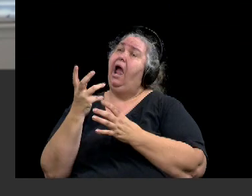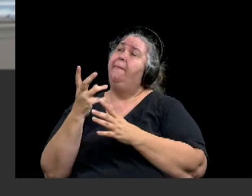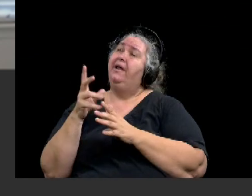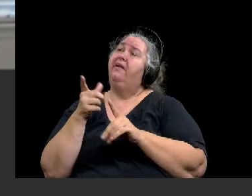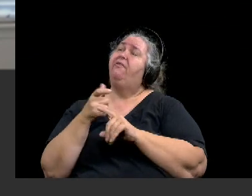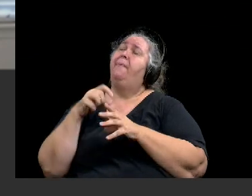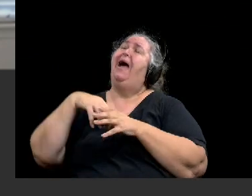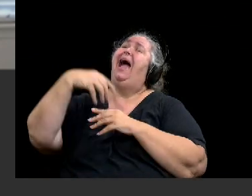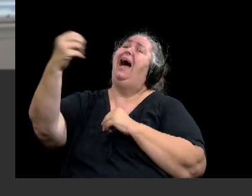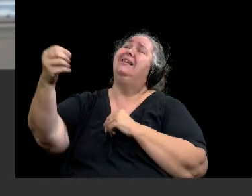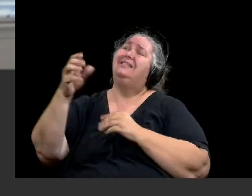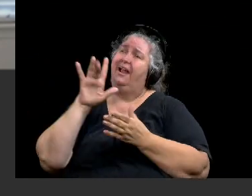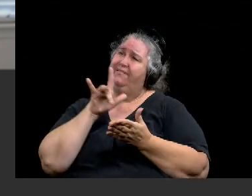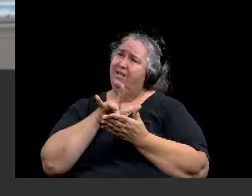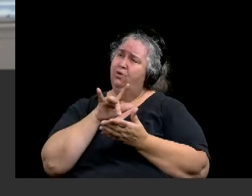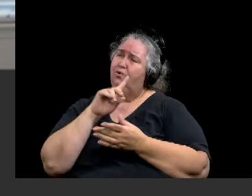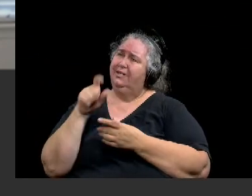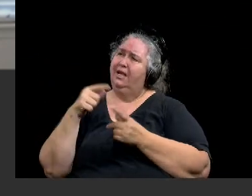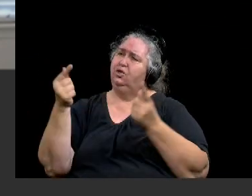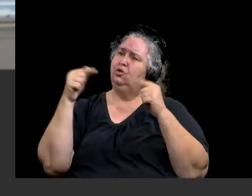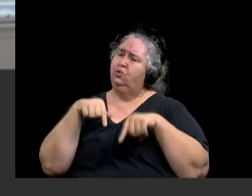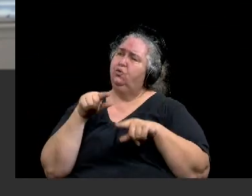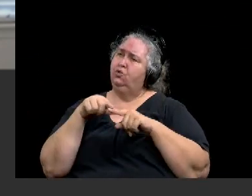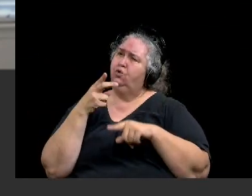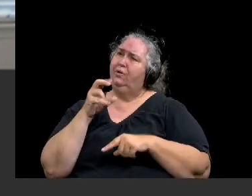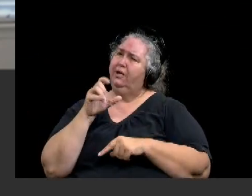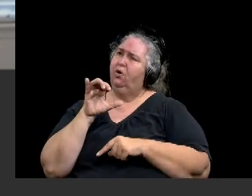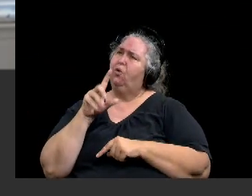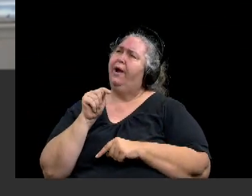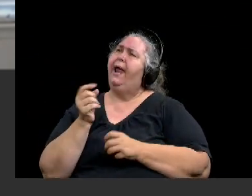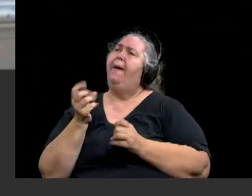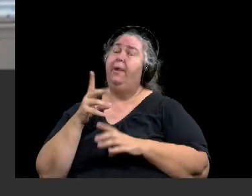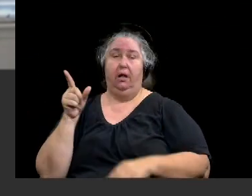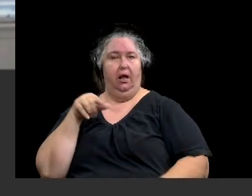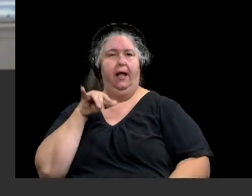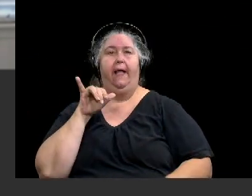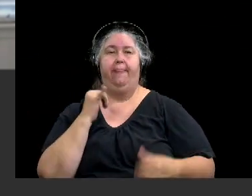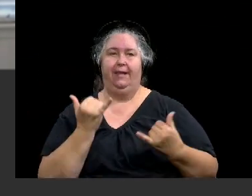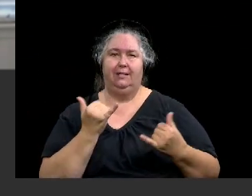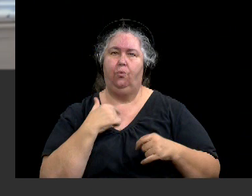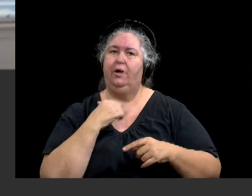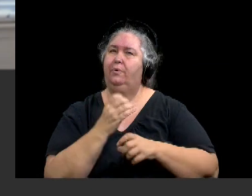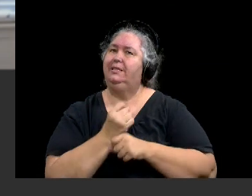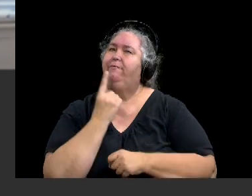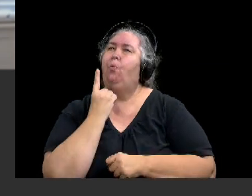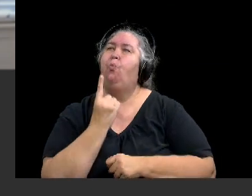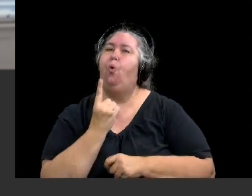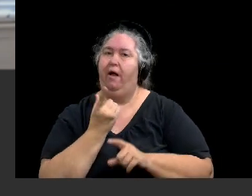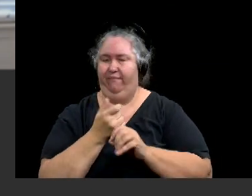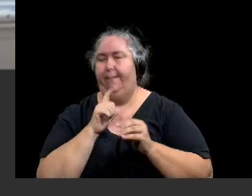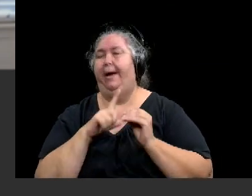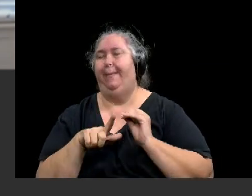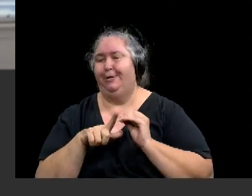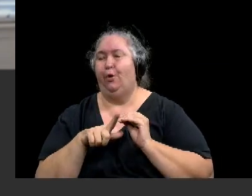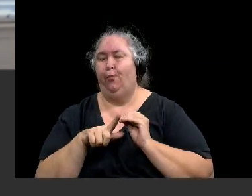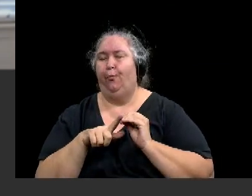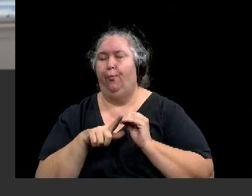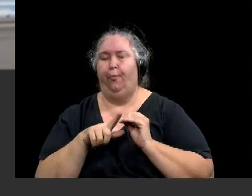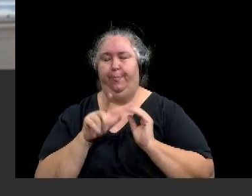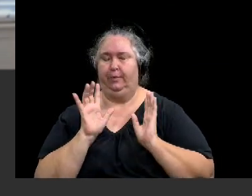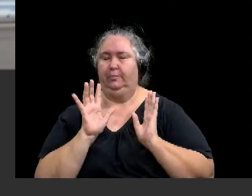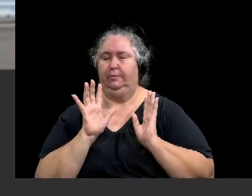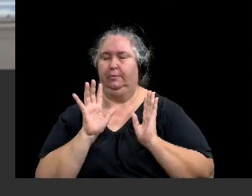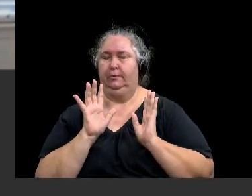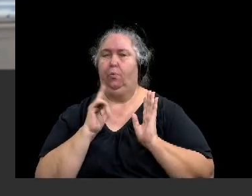outside of Central Texas into Hillcrest? Yeah, at this time, we've only received one from El Paso, but we do